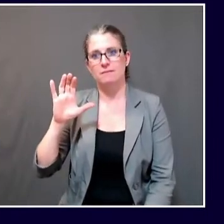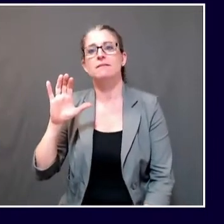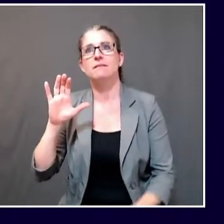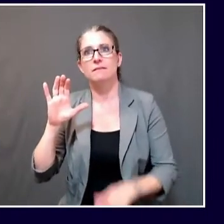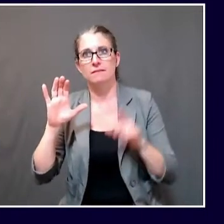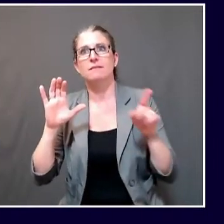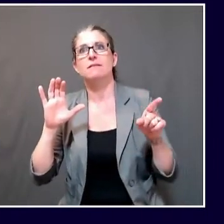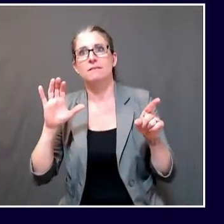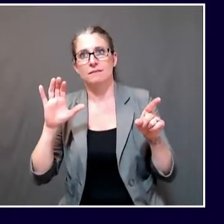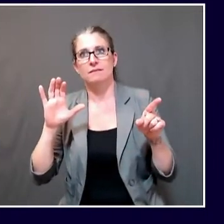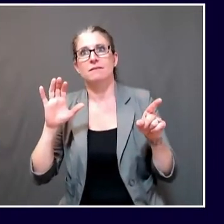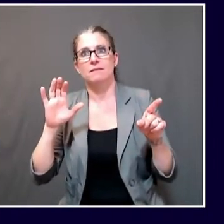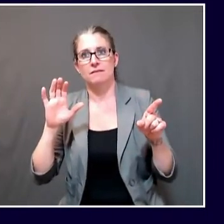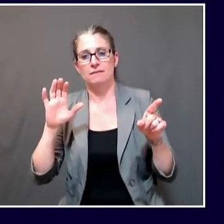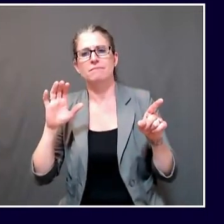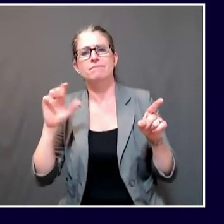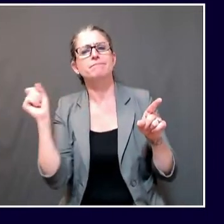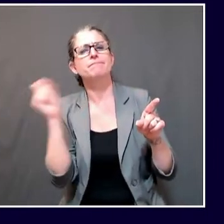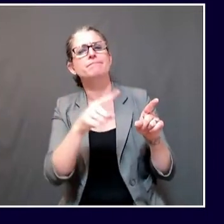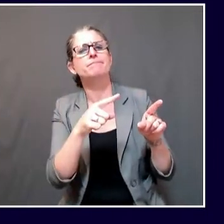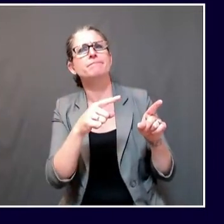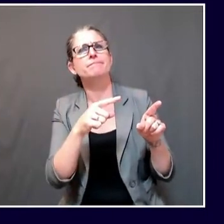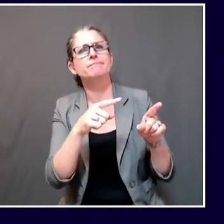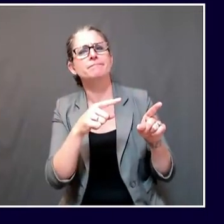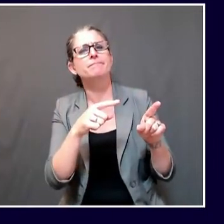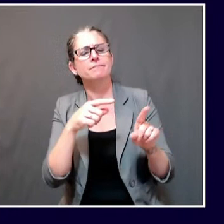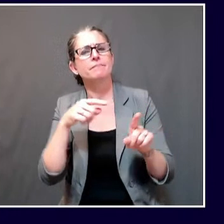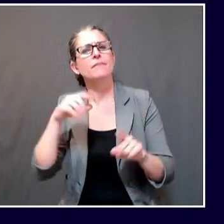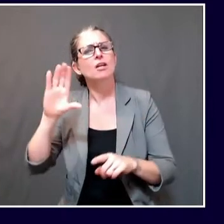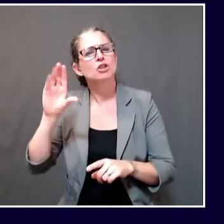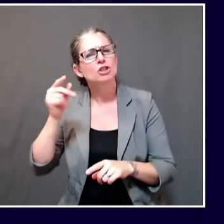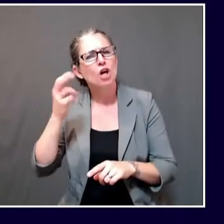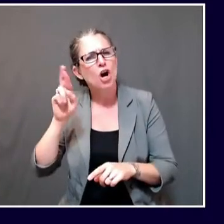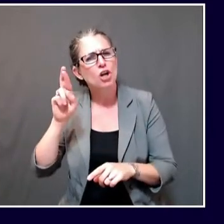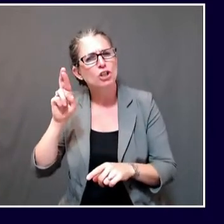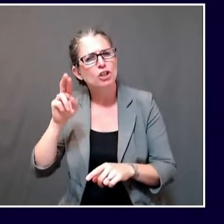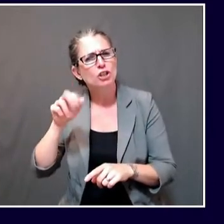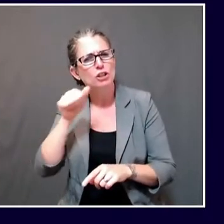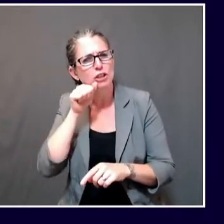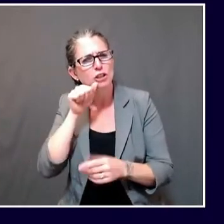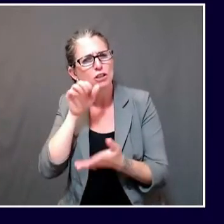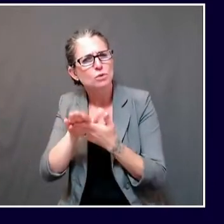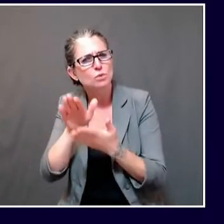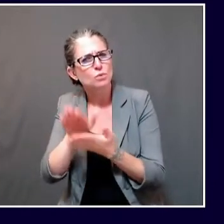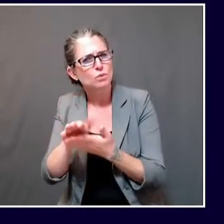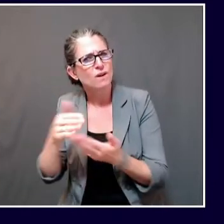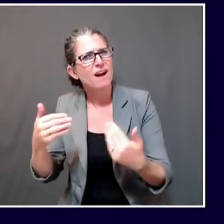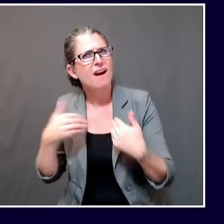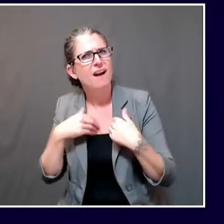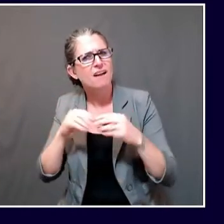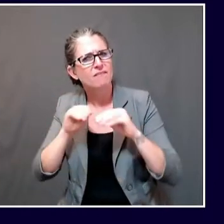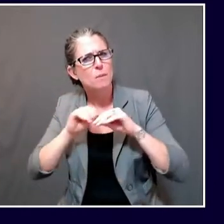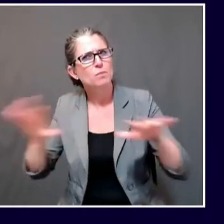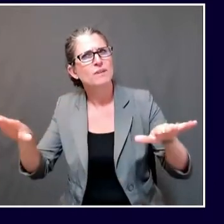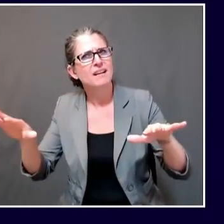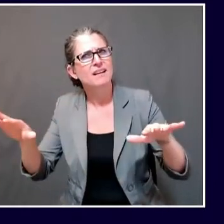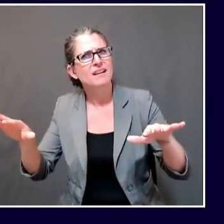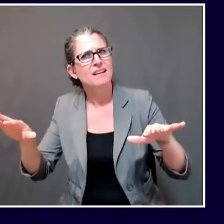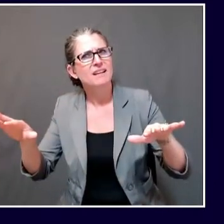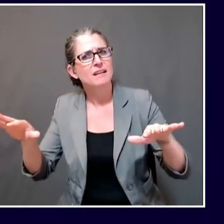That's one of the key focuses of our investigation right now, Patty. You are right. Based on the 13 cases that we are aware